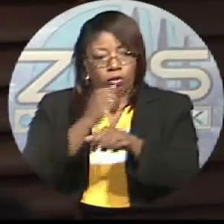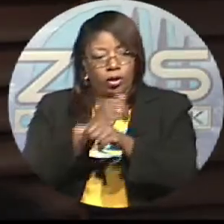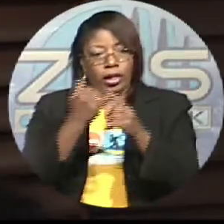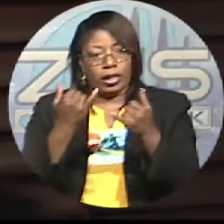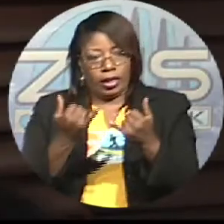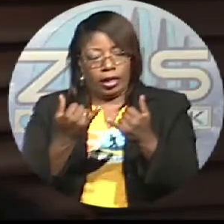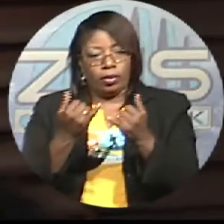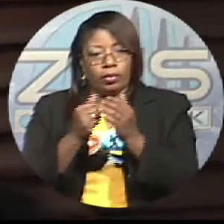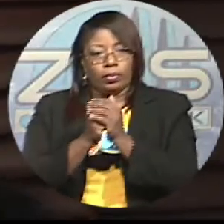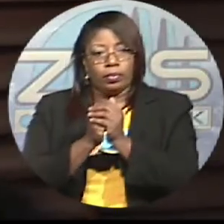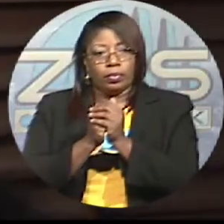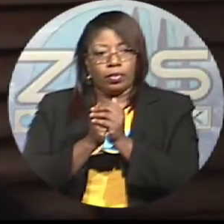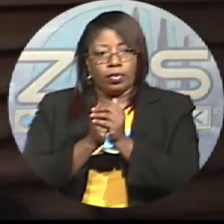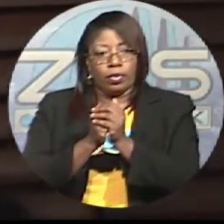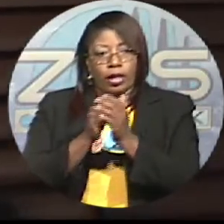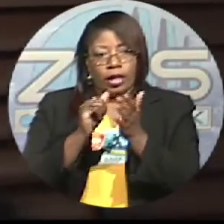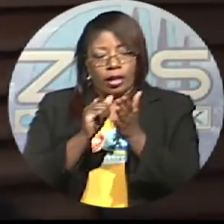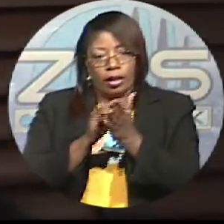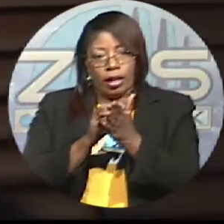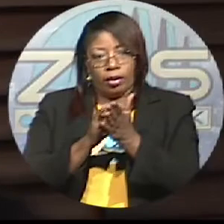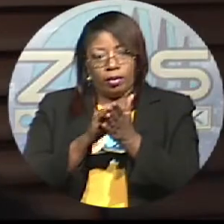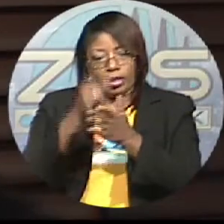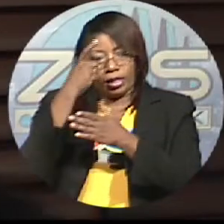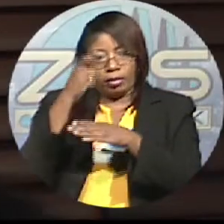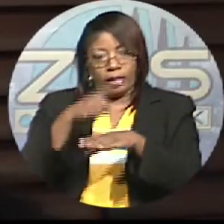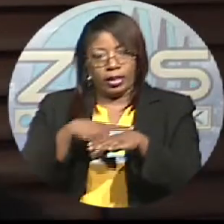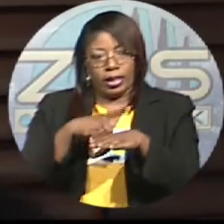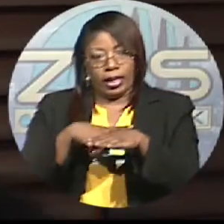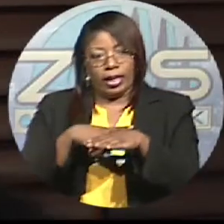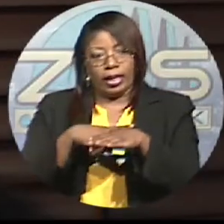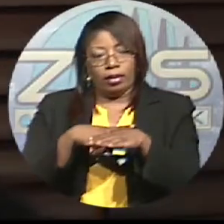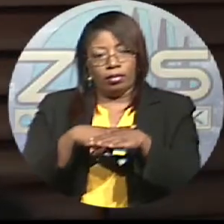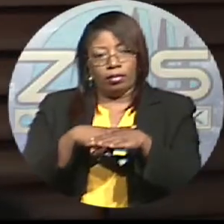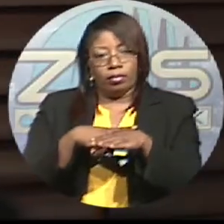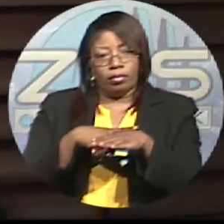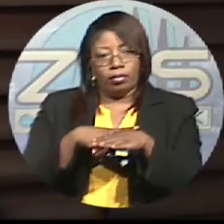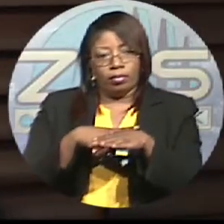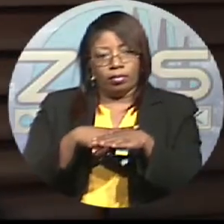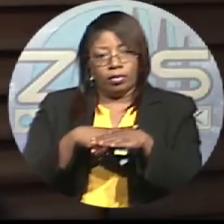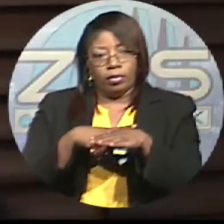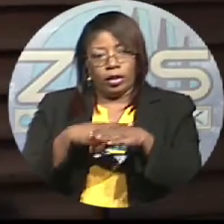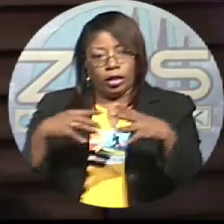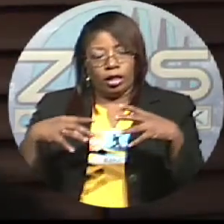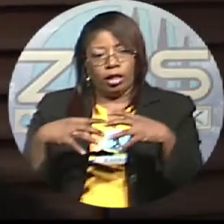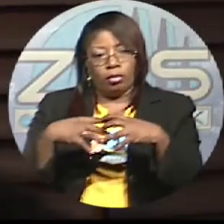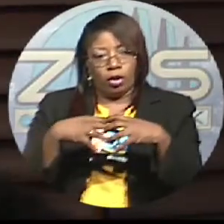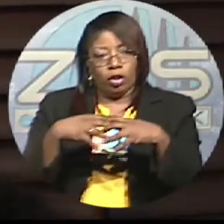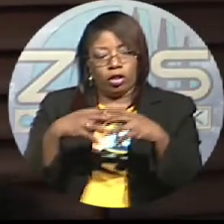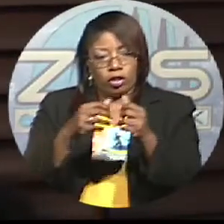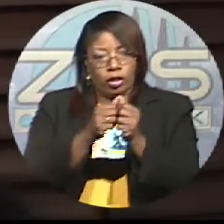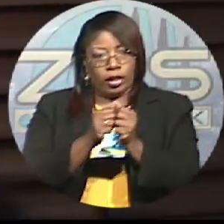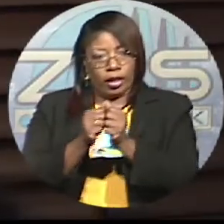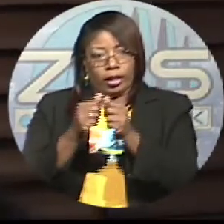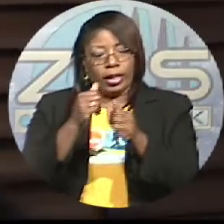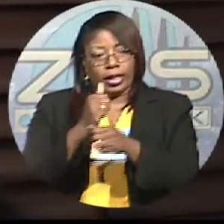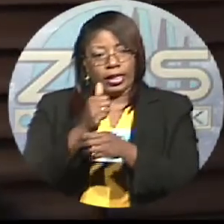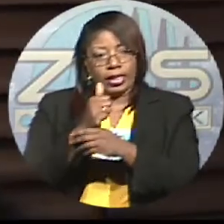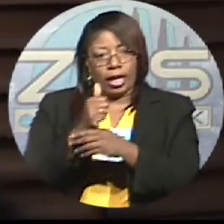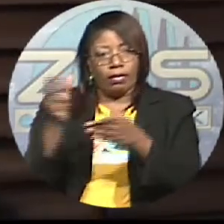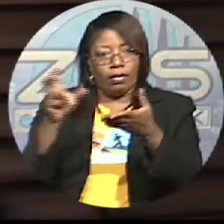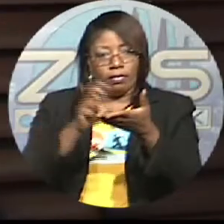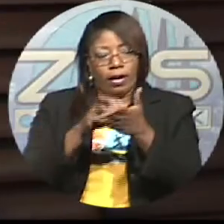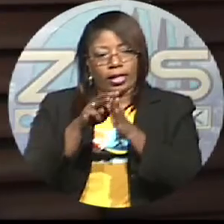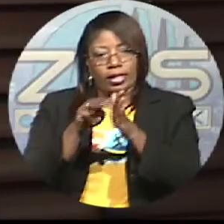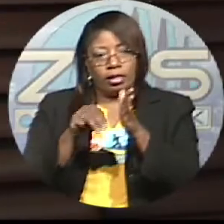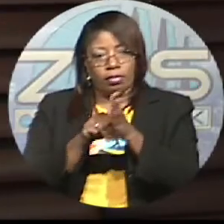full production. That'll be by summertime. The actual MRF itself is a $4 million investment, but our entire investment in the